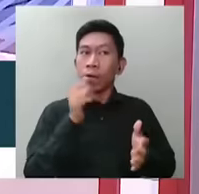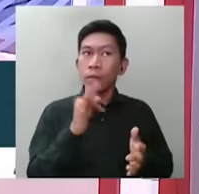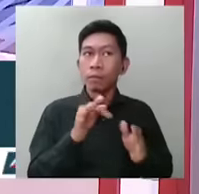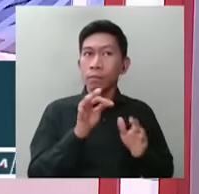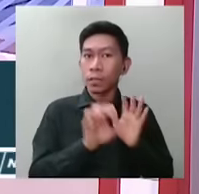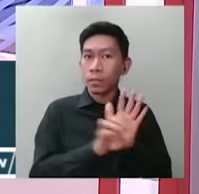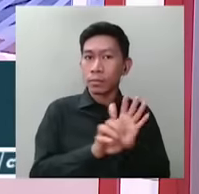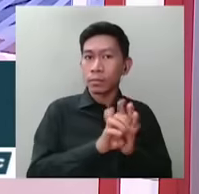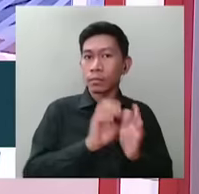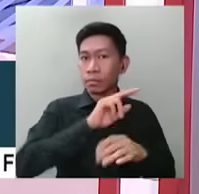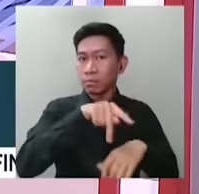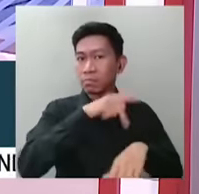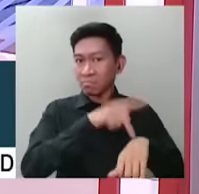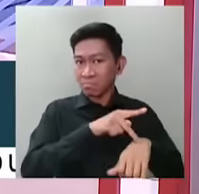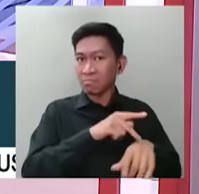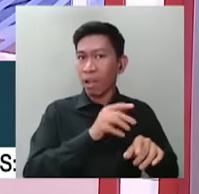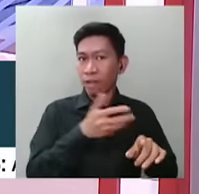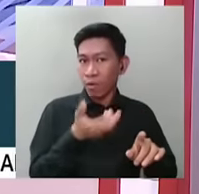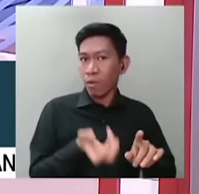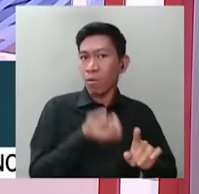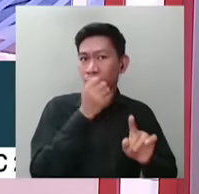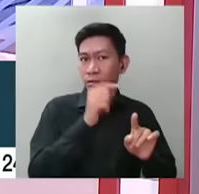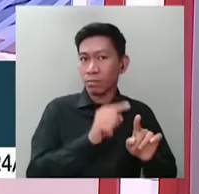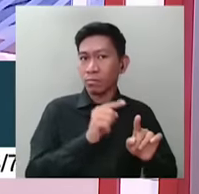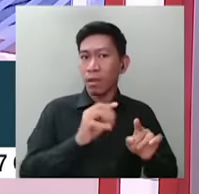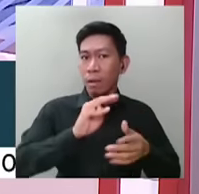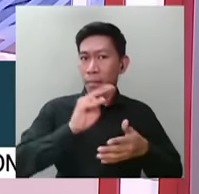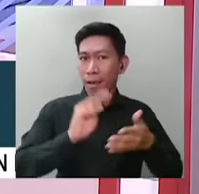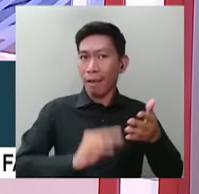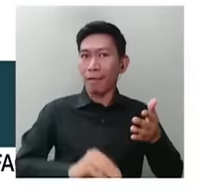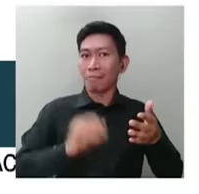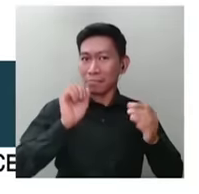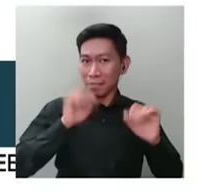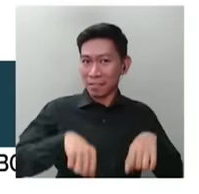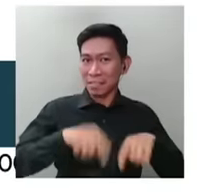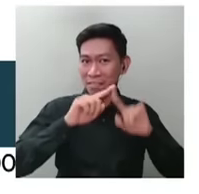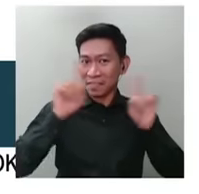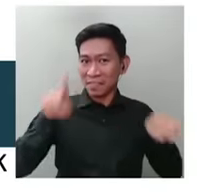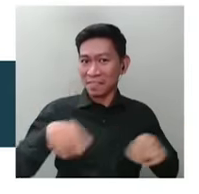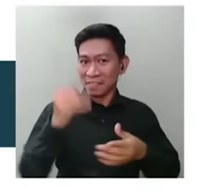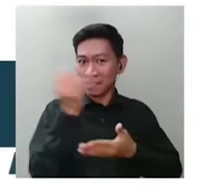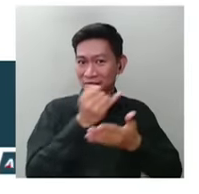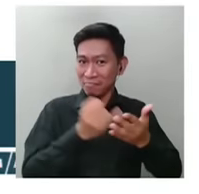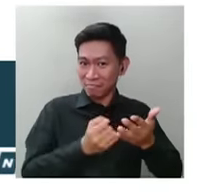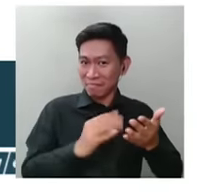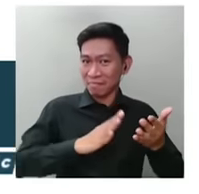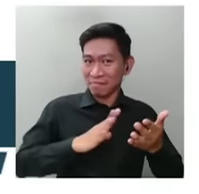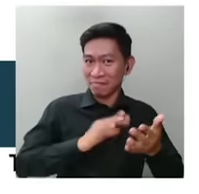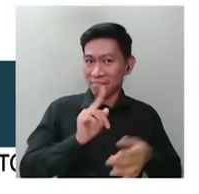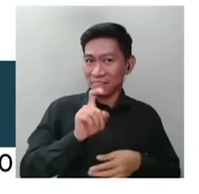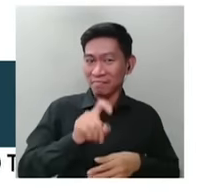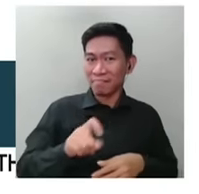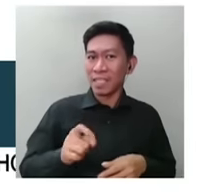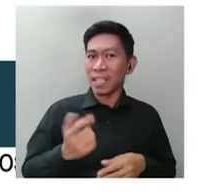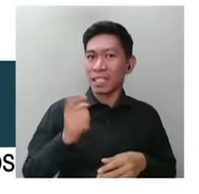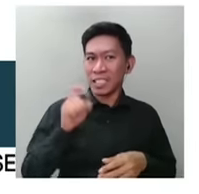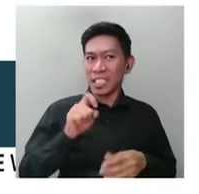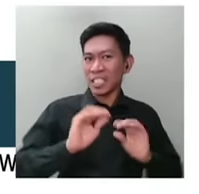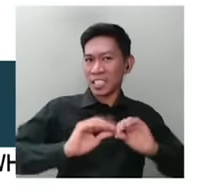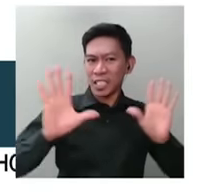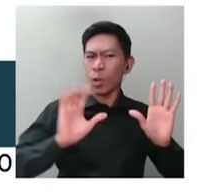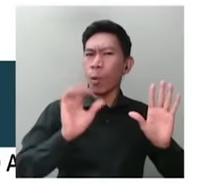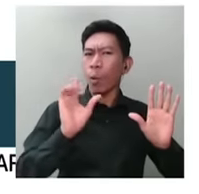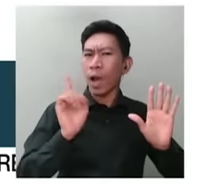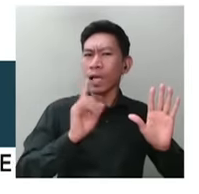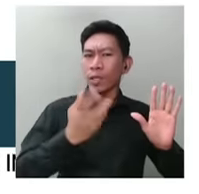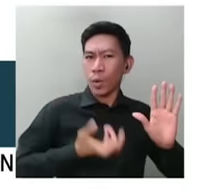come out with its own map, delineating as well what is ours? Well, I think what is crucial